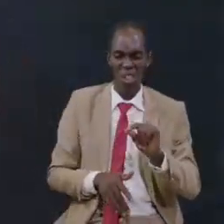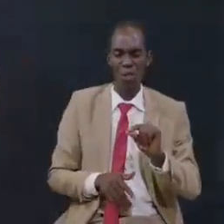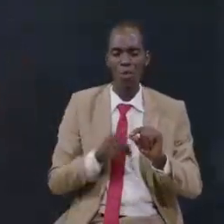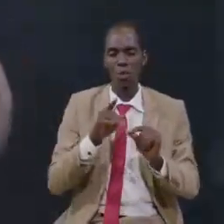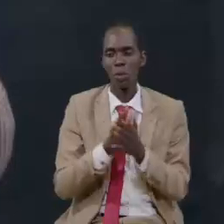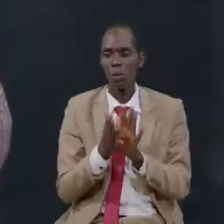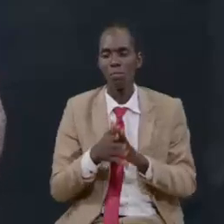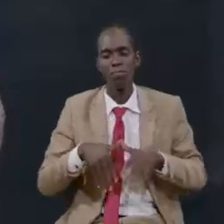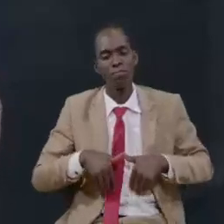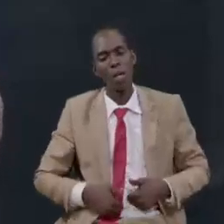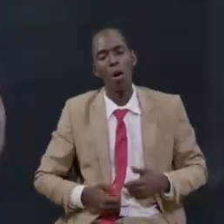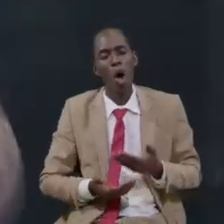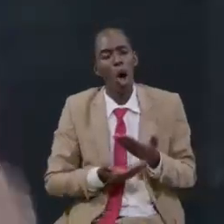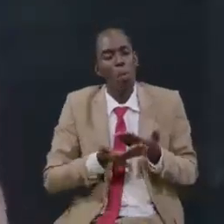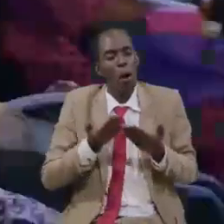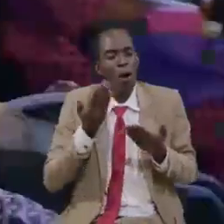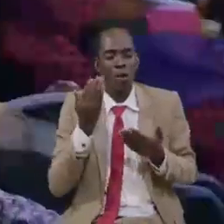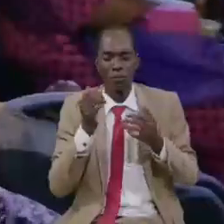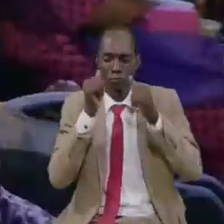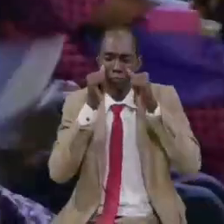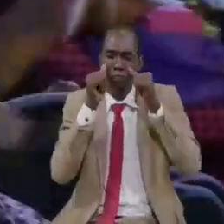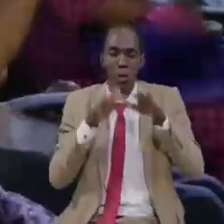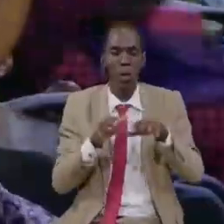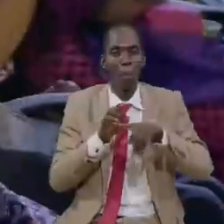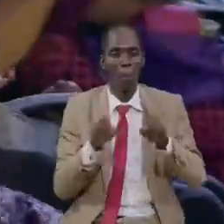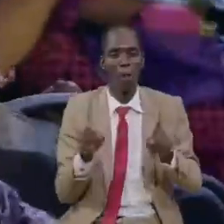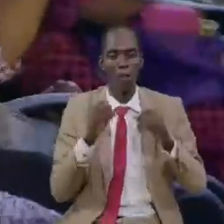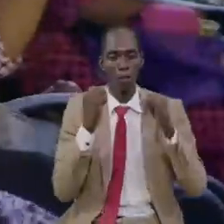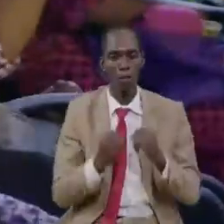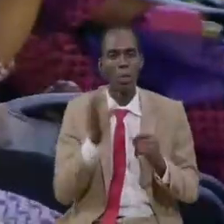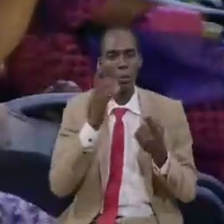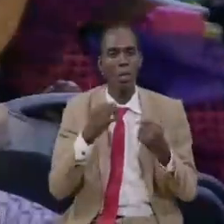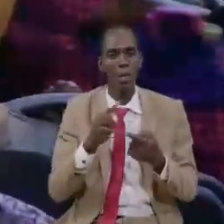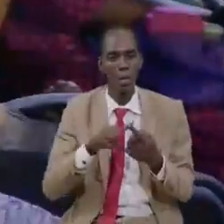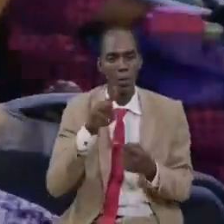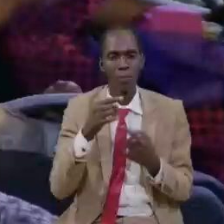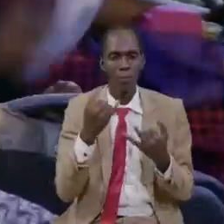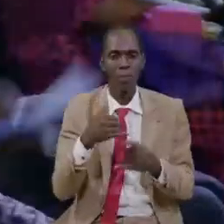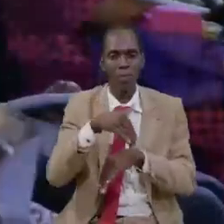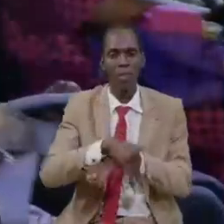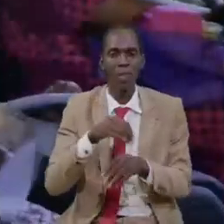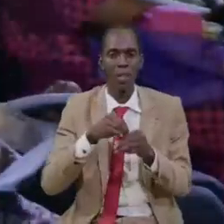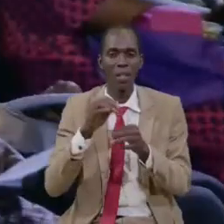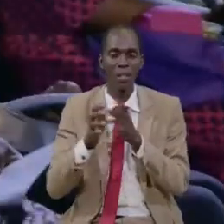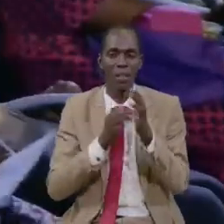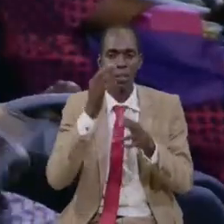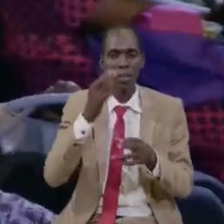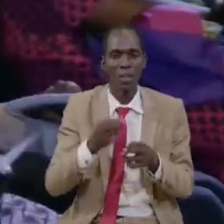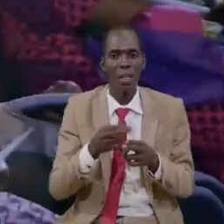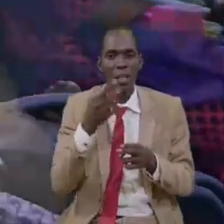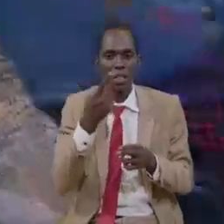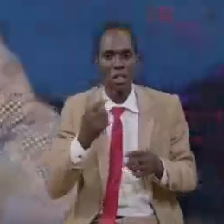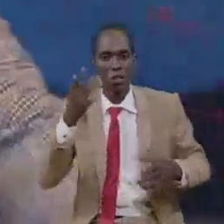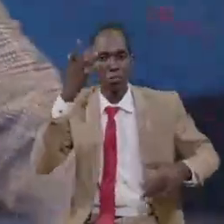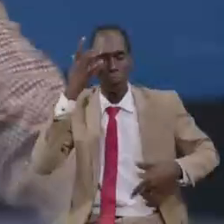fainting. Strength will come tonight in Jesus' name. The sickness in any part of your life, any